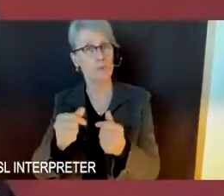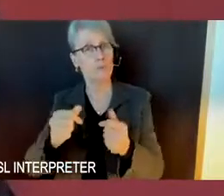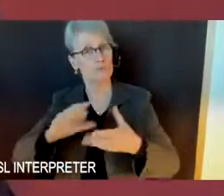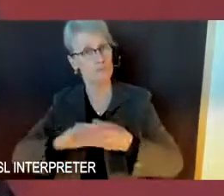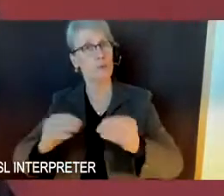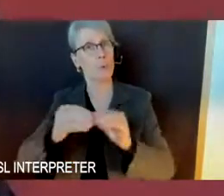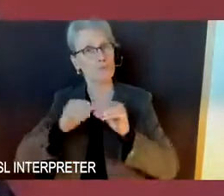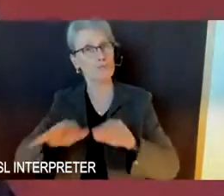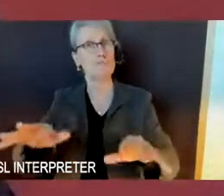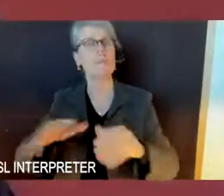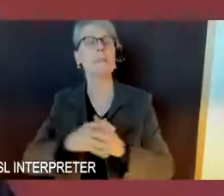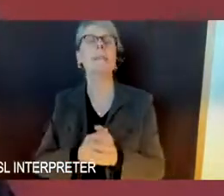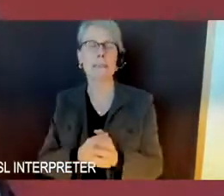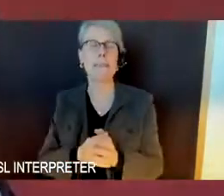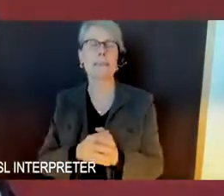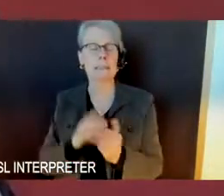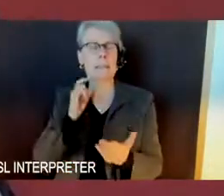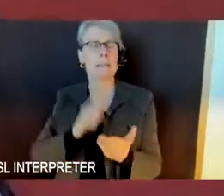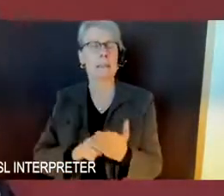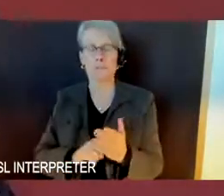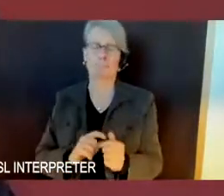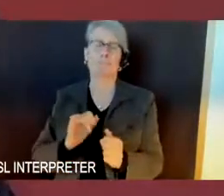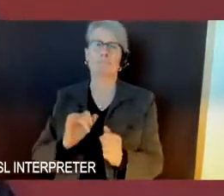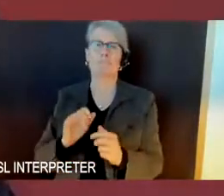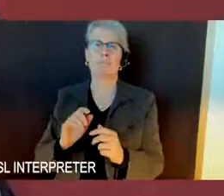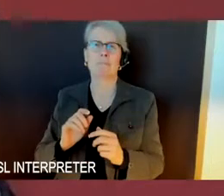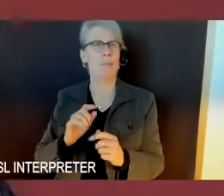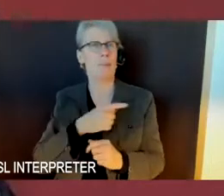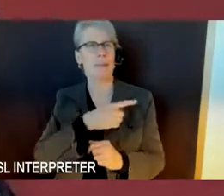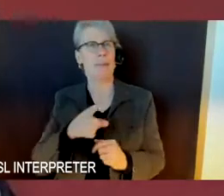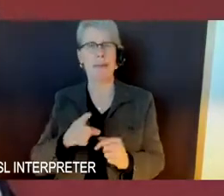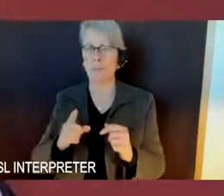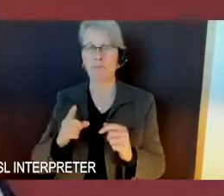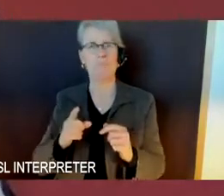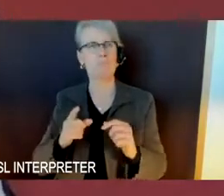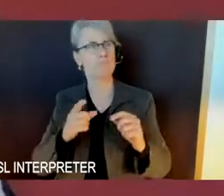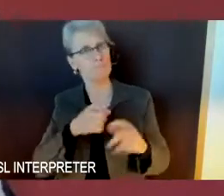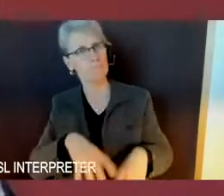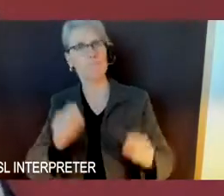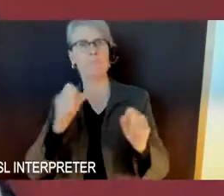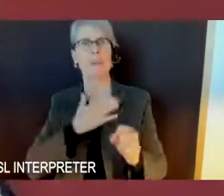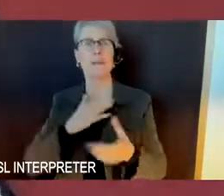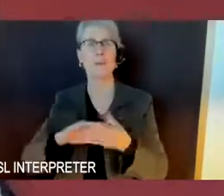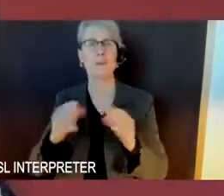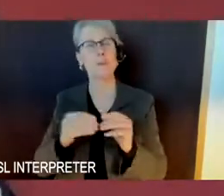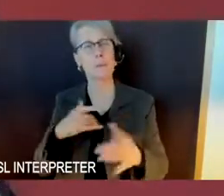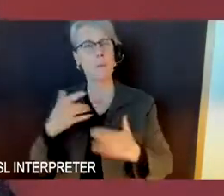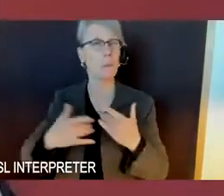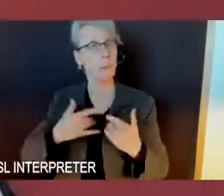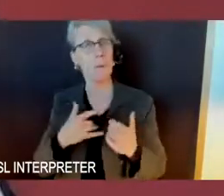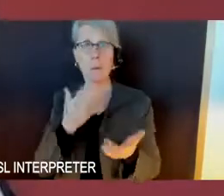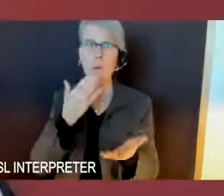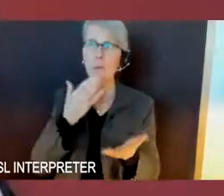And I felt this weird dissonance happening where people were telling my story. And I